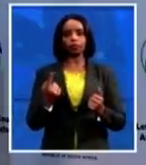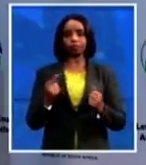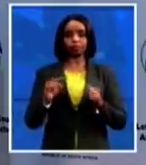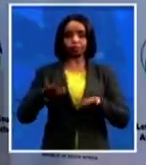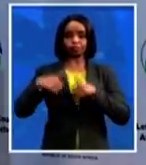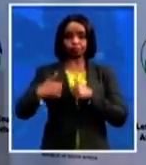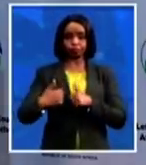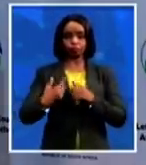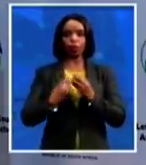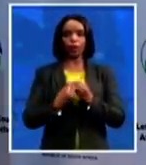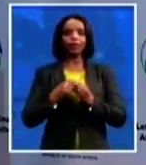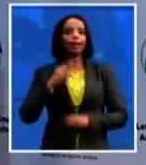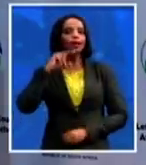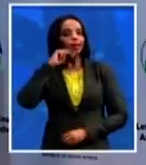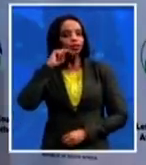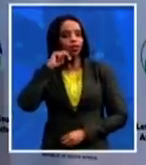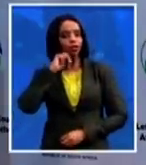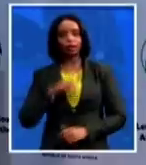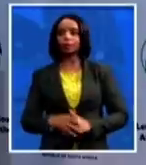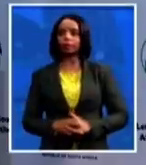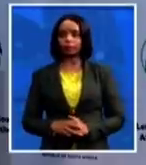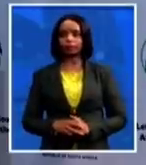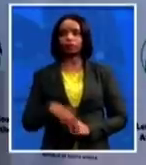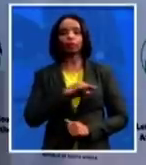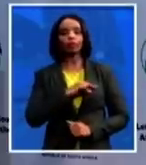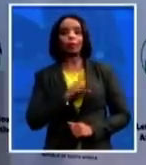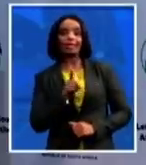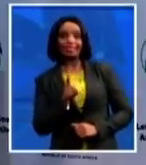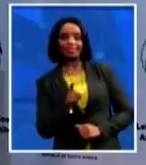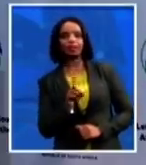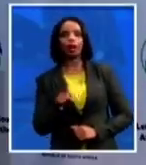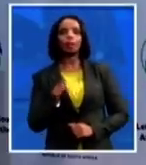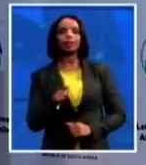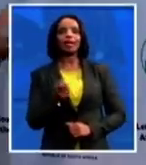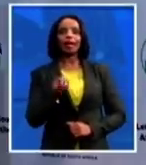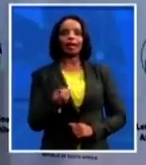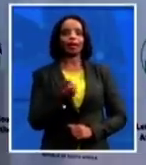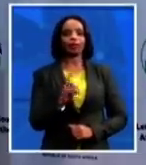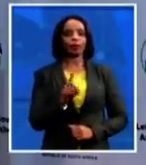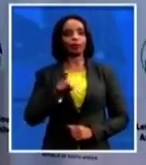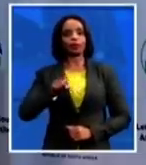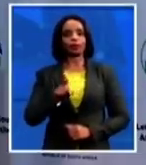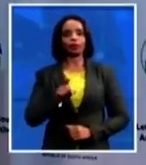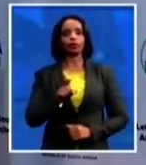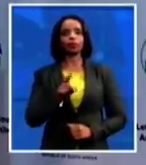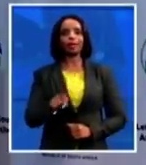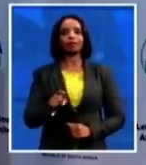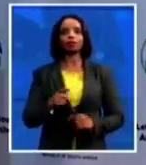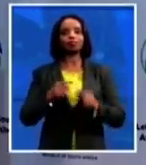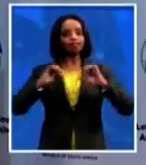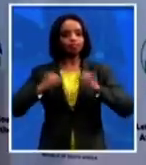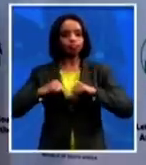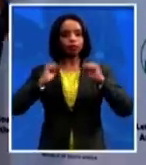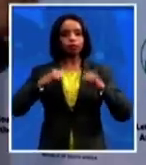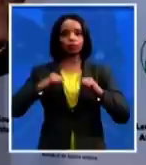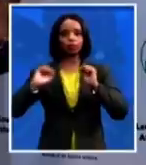must sit with them and talk with that. There must be certain rules of relationship that we must agree upon so that there's a trade flow that is guaranteed